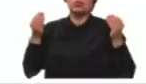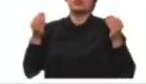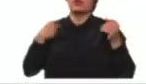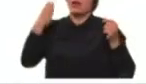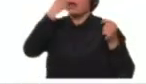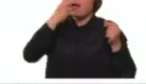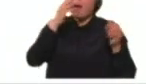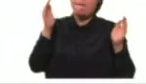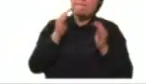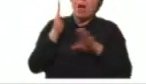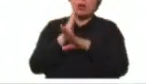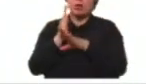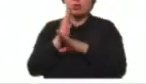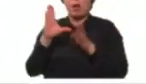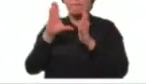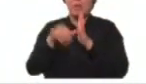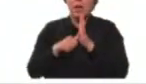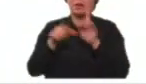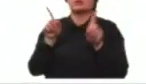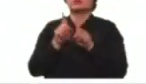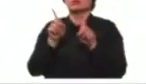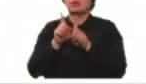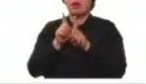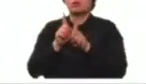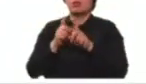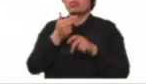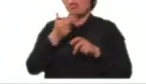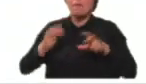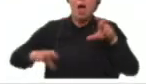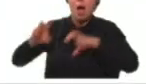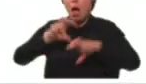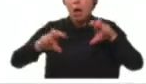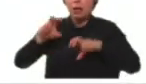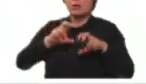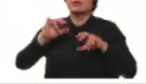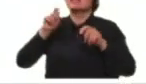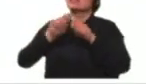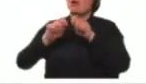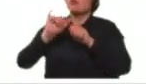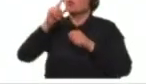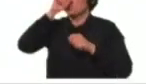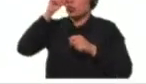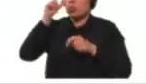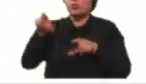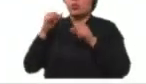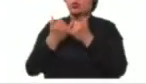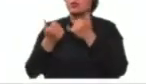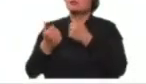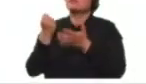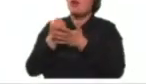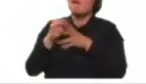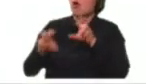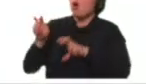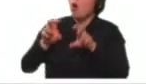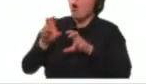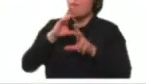well. And then within that, mobility. I look at people's mobility choices. So what does that mean? That is what you have available to you when you